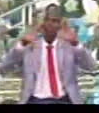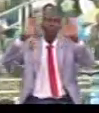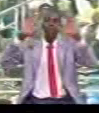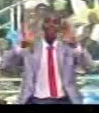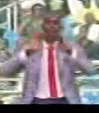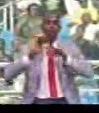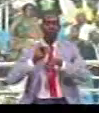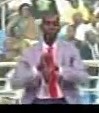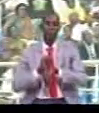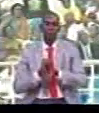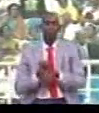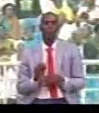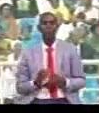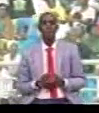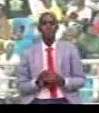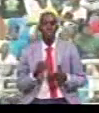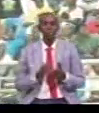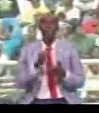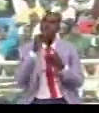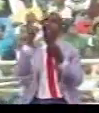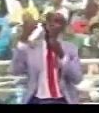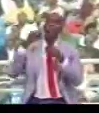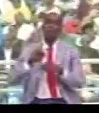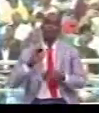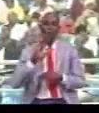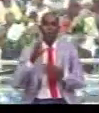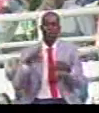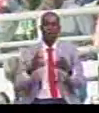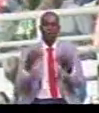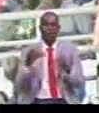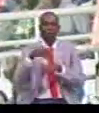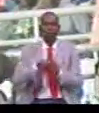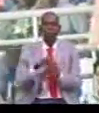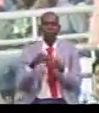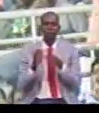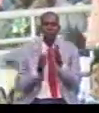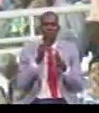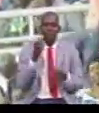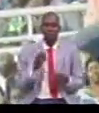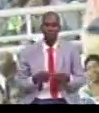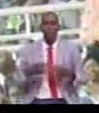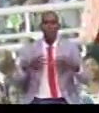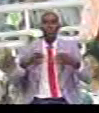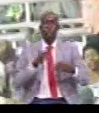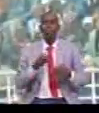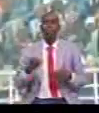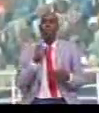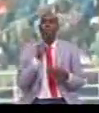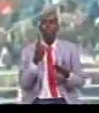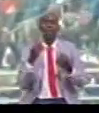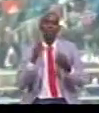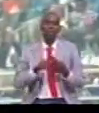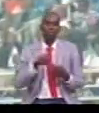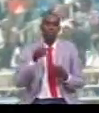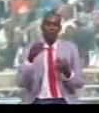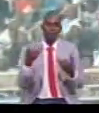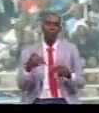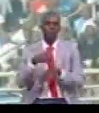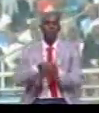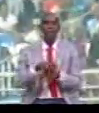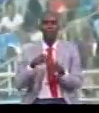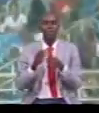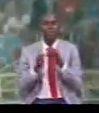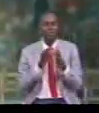miracle. It's coming your way tonight. Healing is coming to you tonight. Deliverance